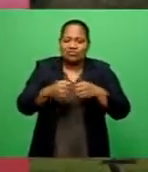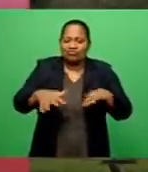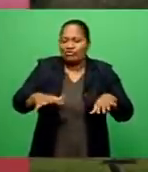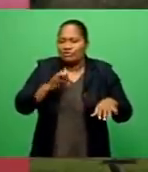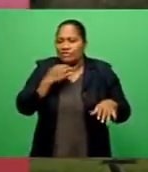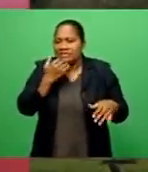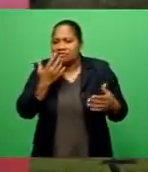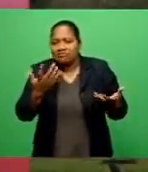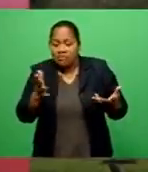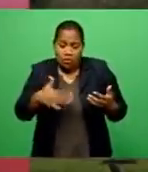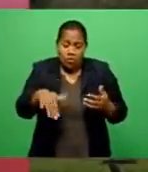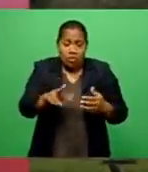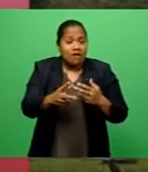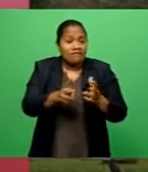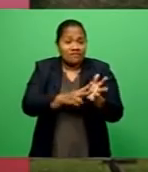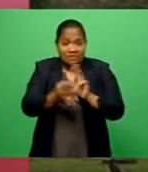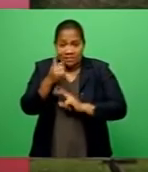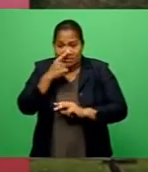and all villagers are safe.